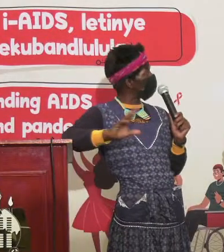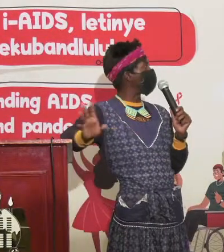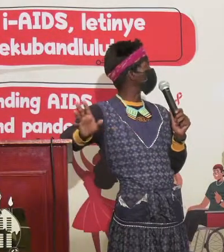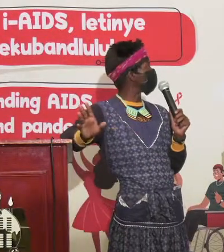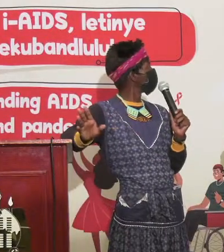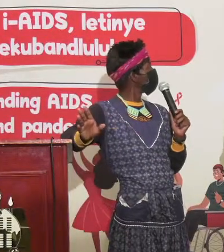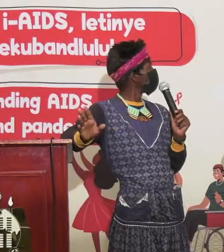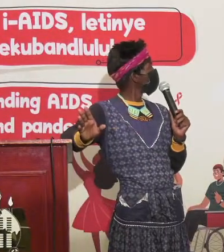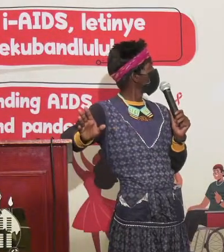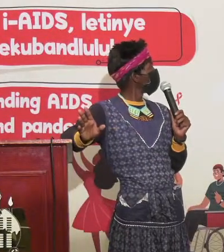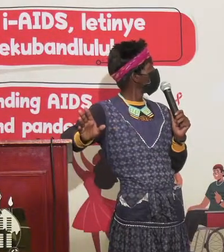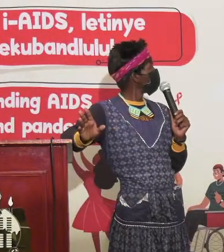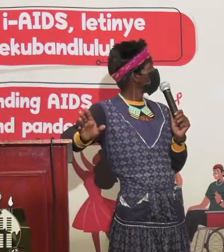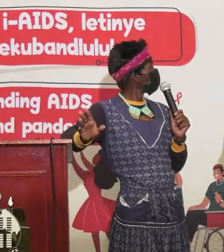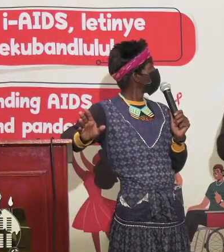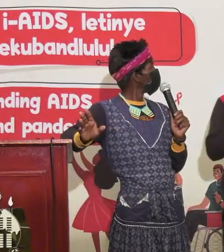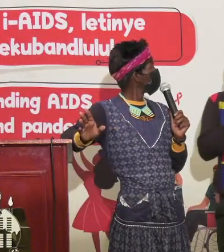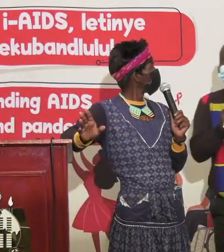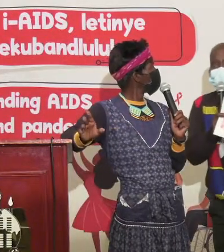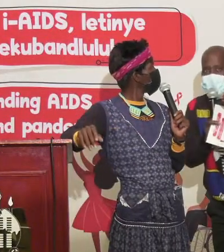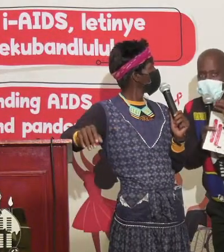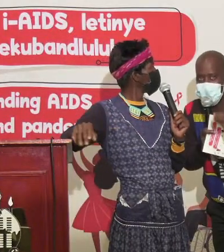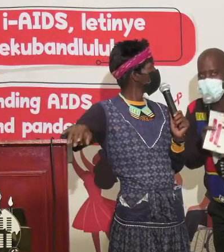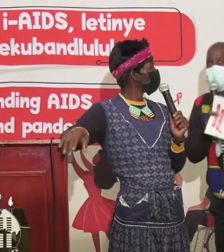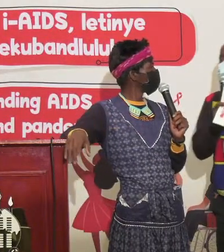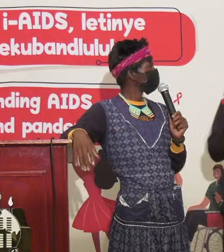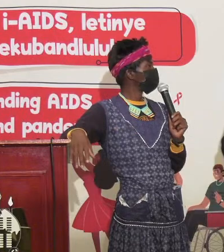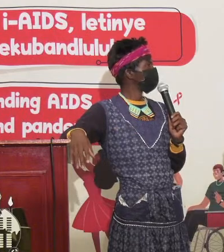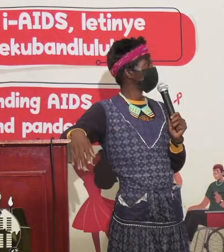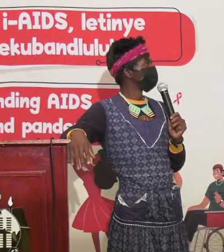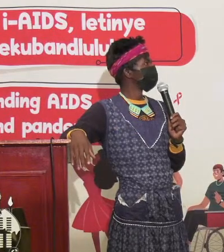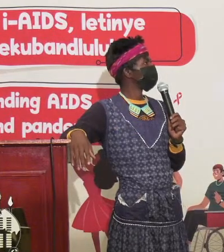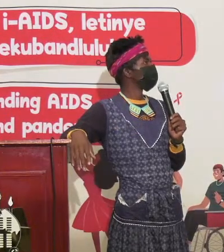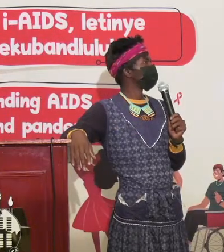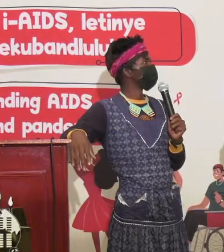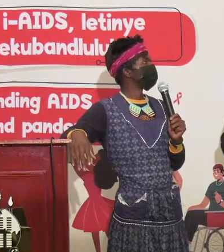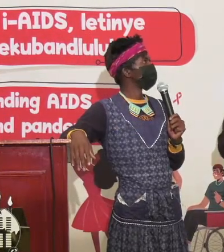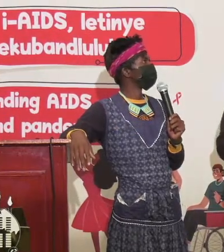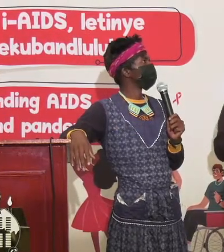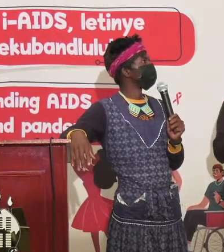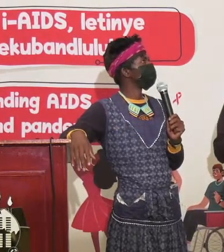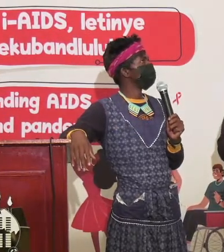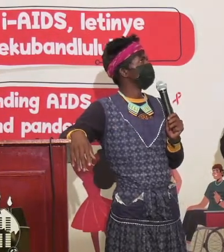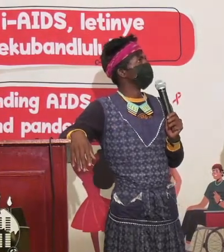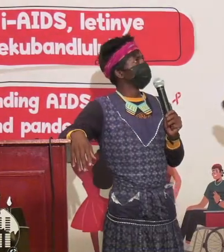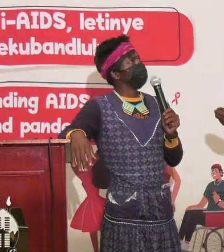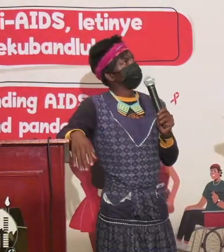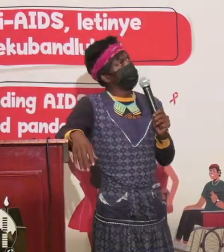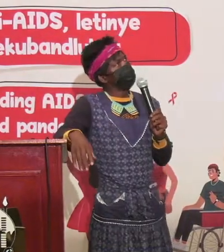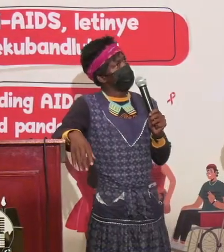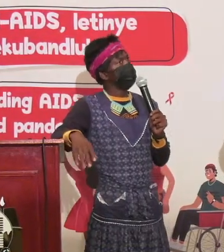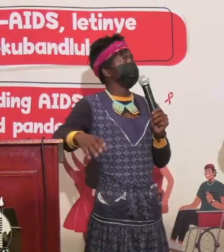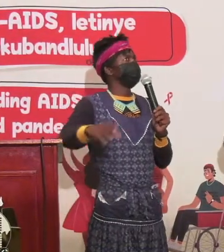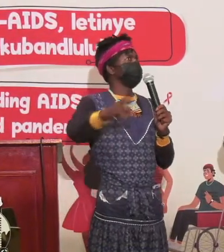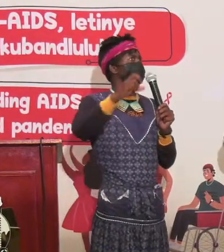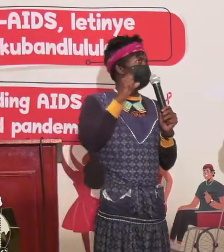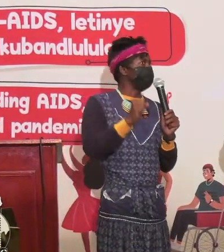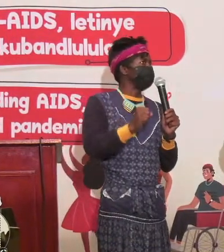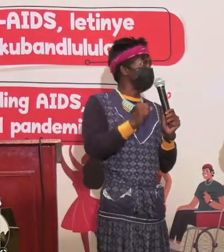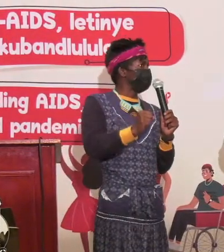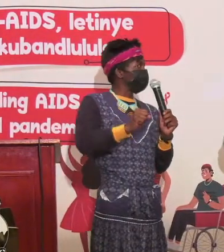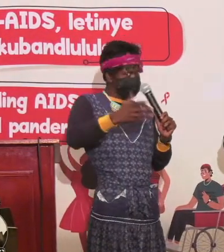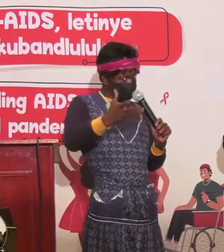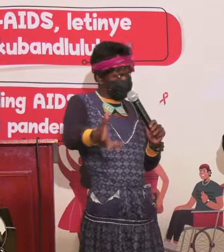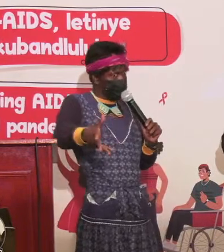bagqugquteli velonke. Siwa ke che mani kako siwa ke che lady. Awumfake man mase kungo. Silwane iBhayibheli lithi